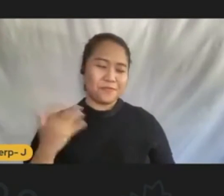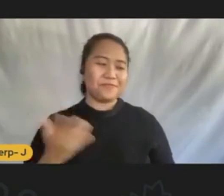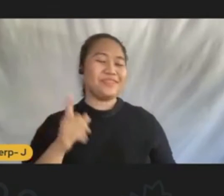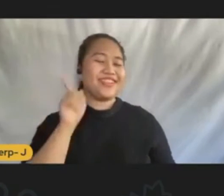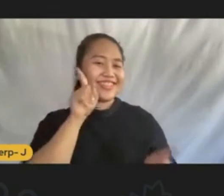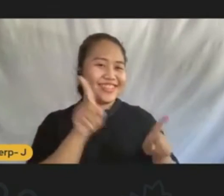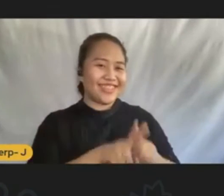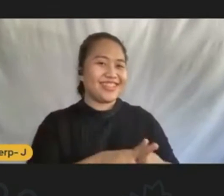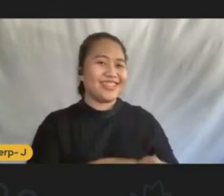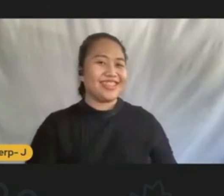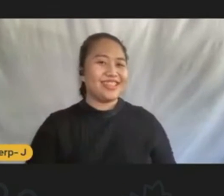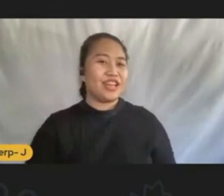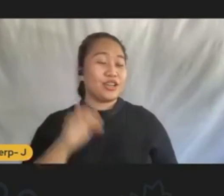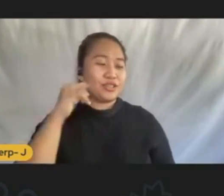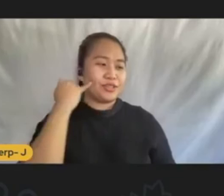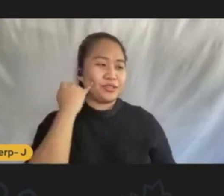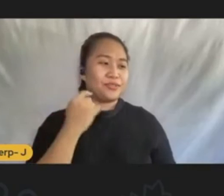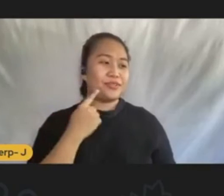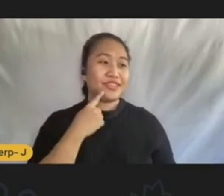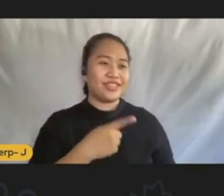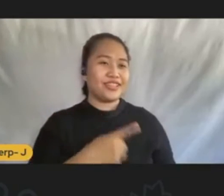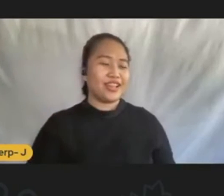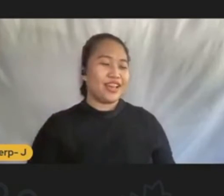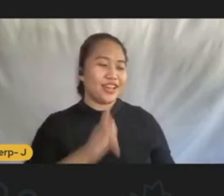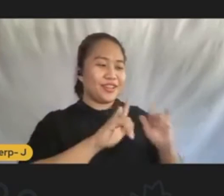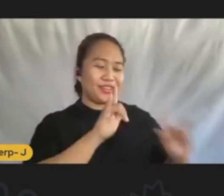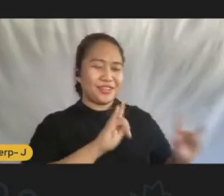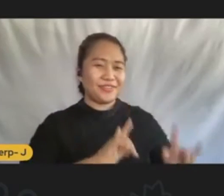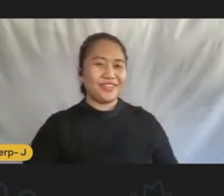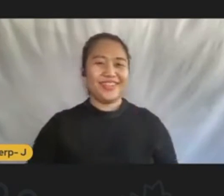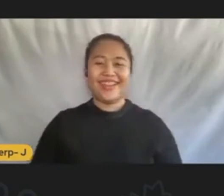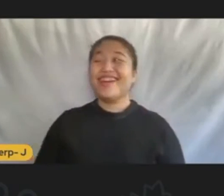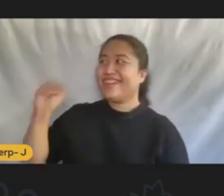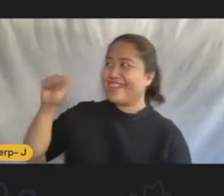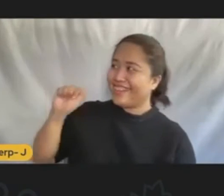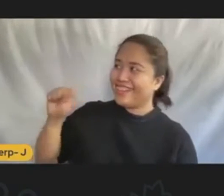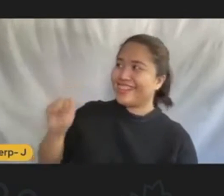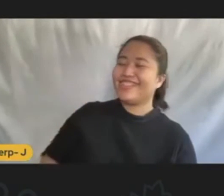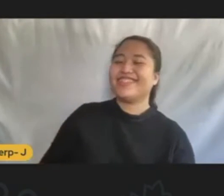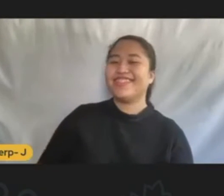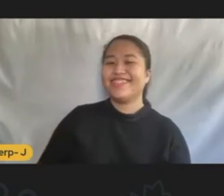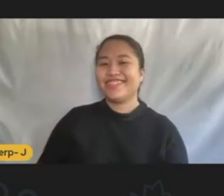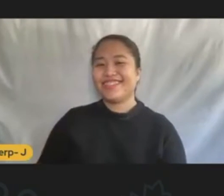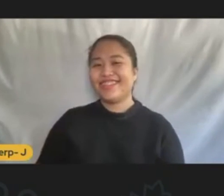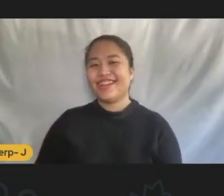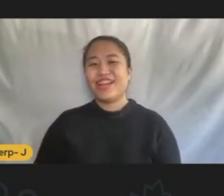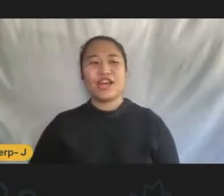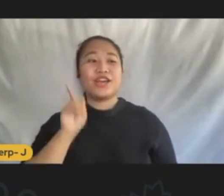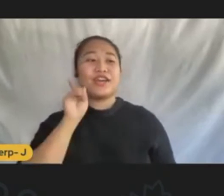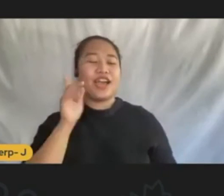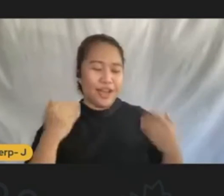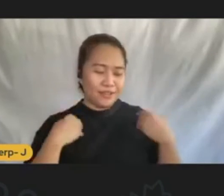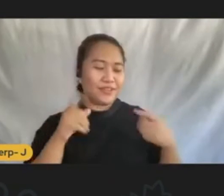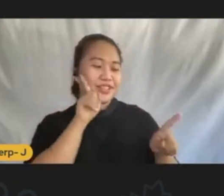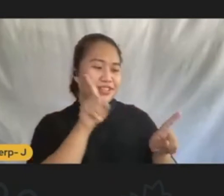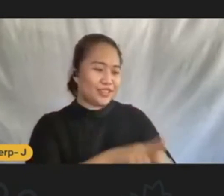nowhere will just say, I love you, JC. Right? Yeah. So she has a sister that totally loves her, huh?